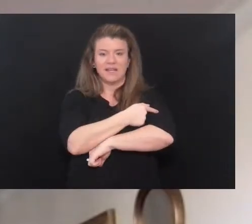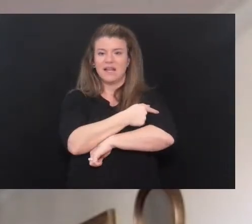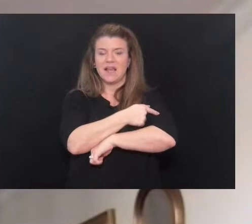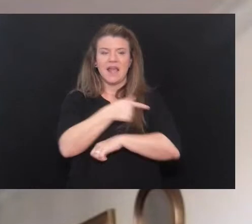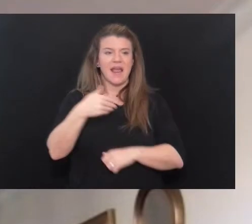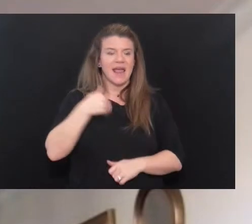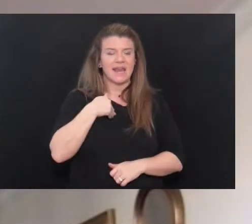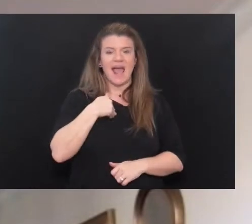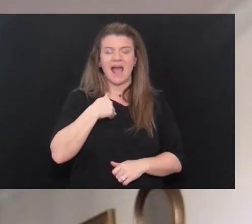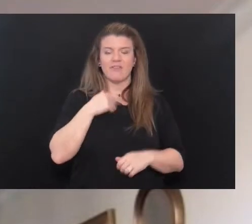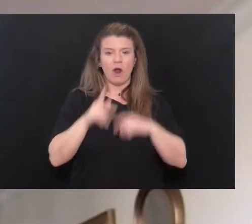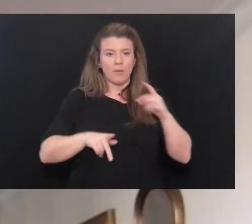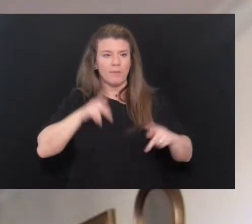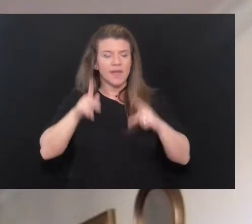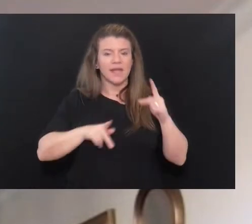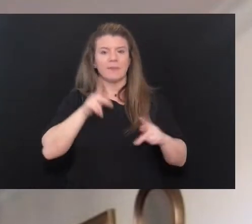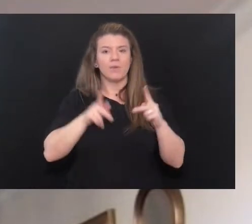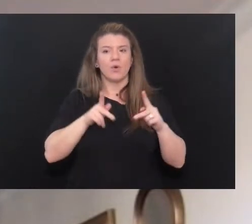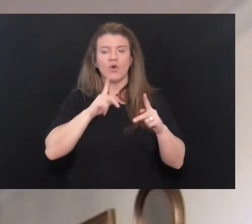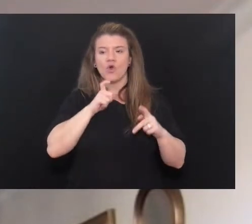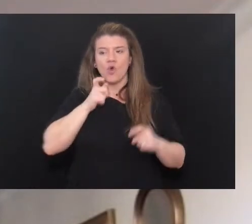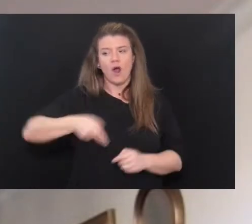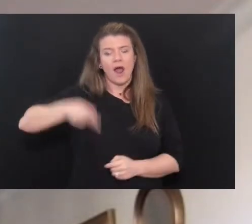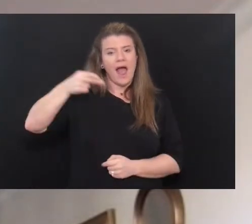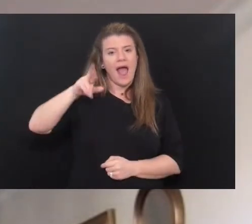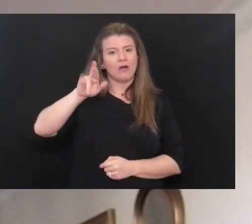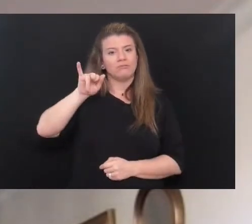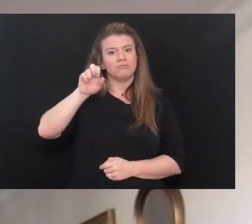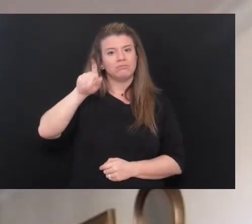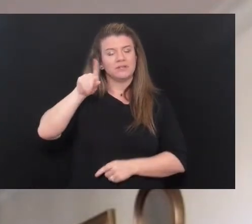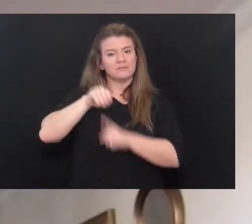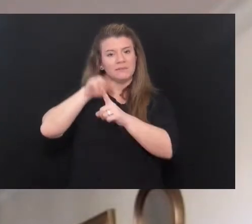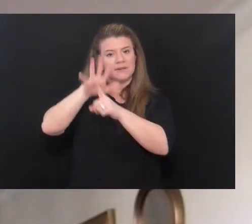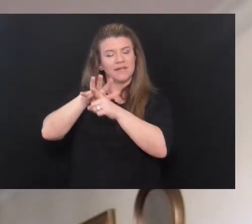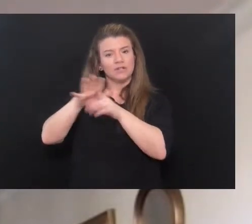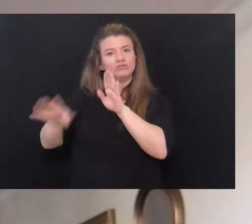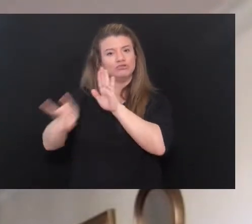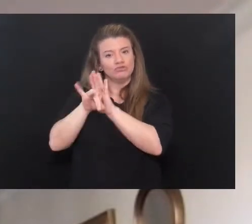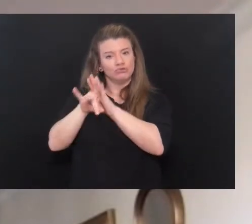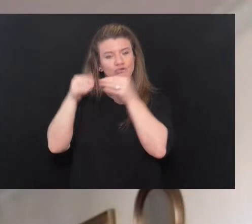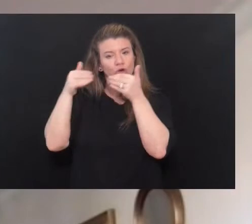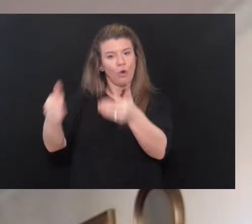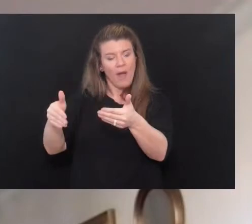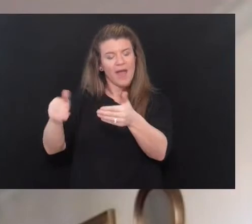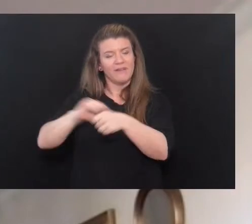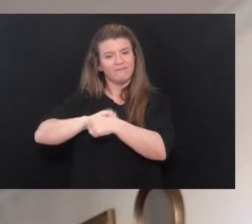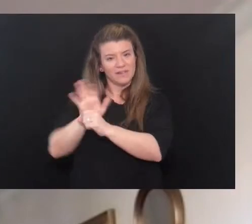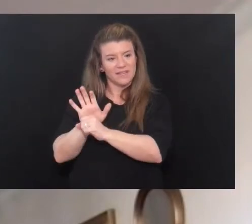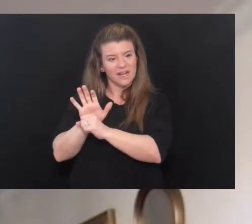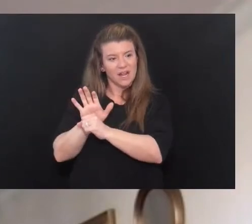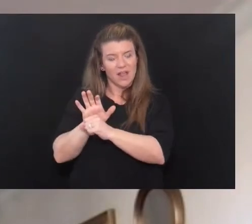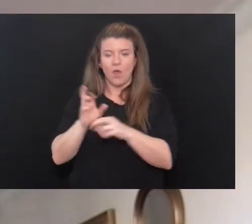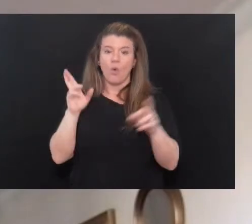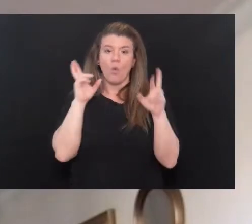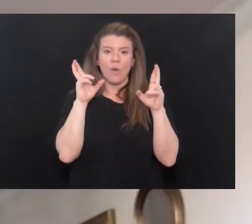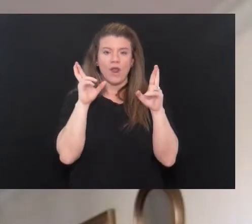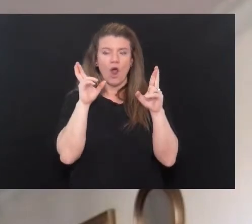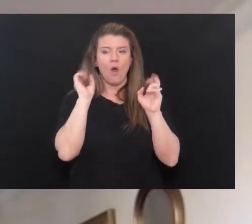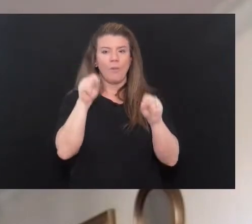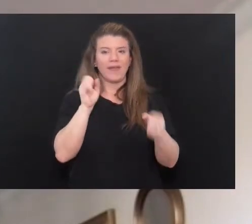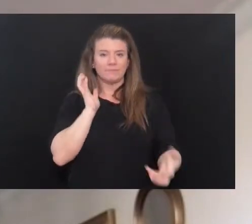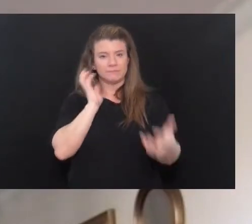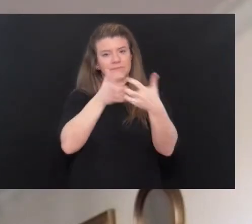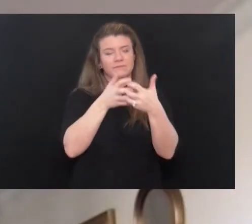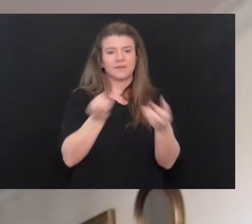to have our citizens, particularly our most vulnerable citizens, choose to take the vaccine, then we hope that we can be more like